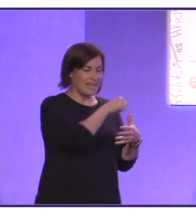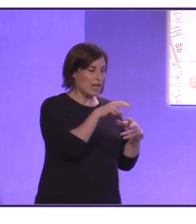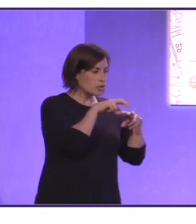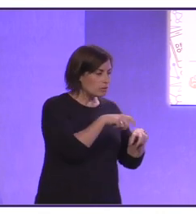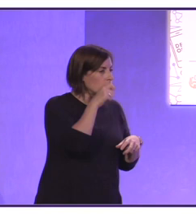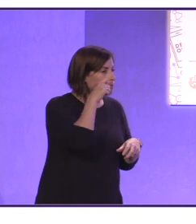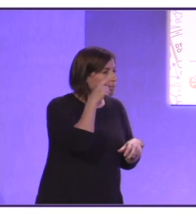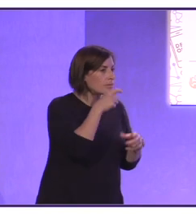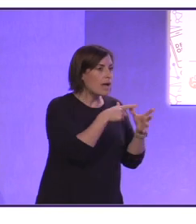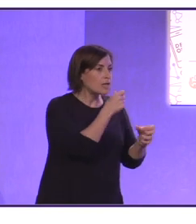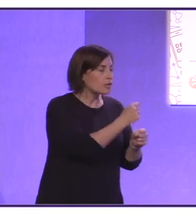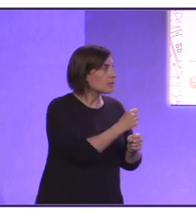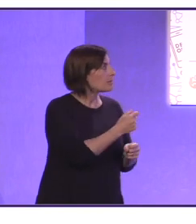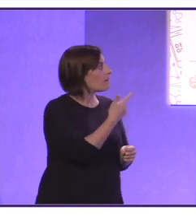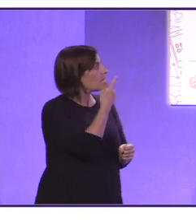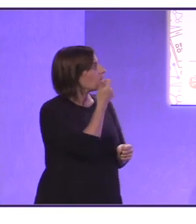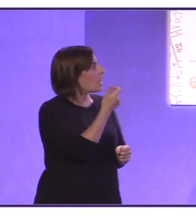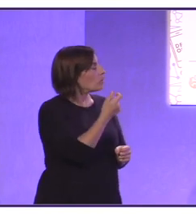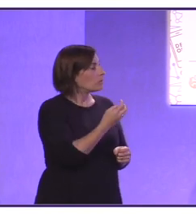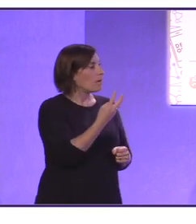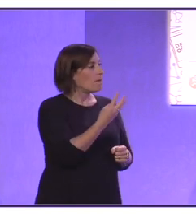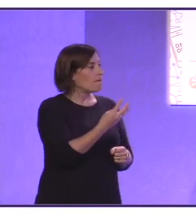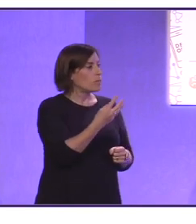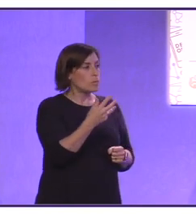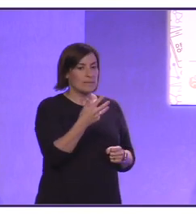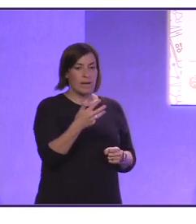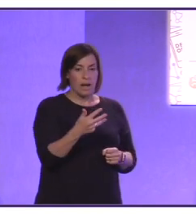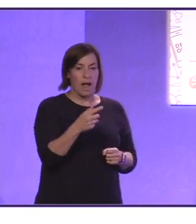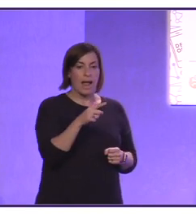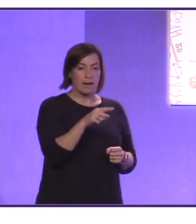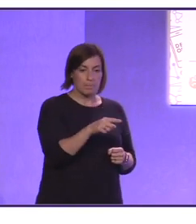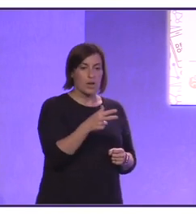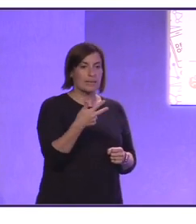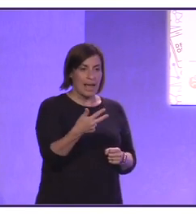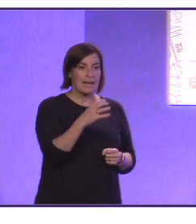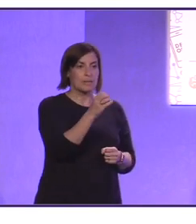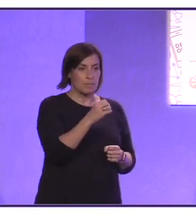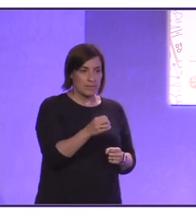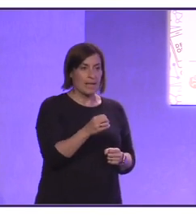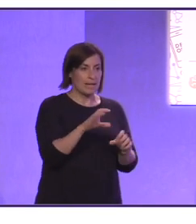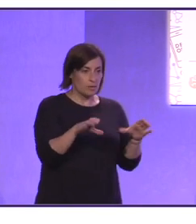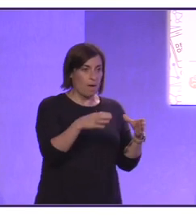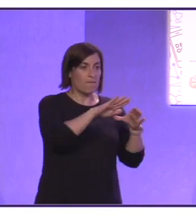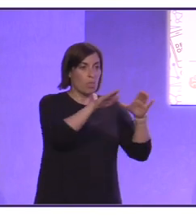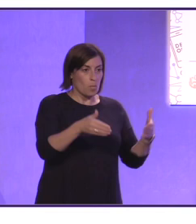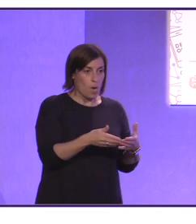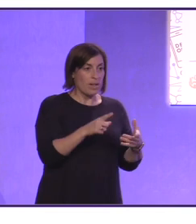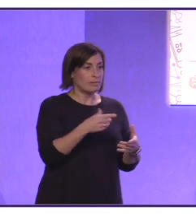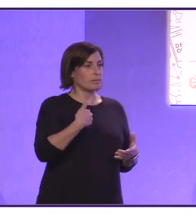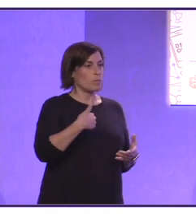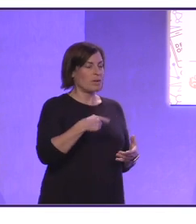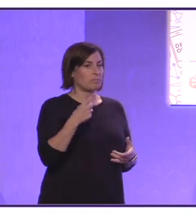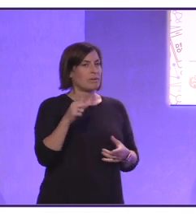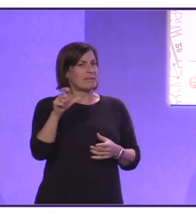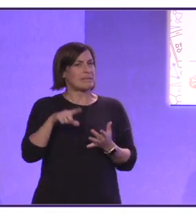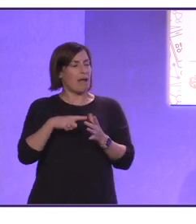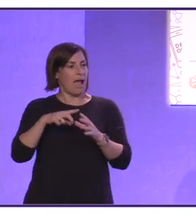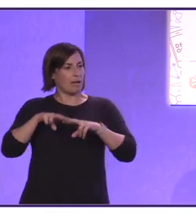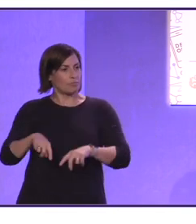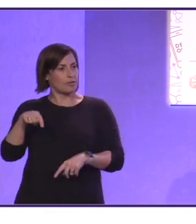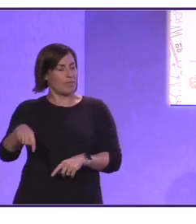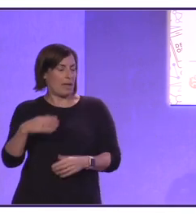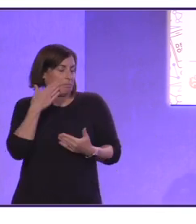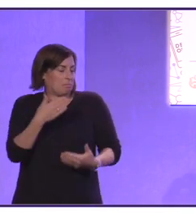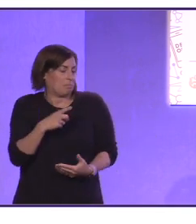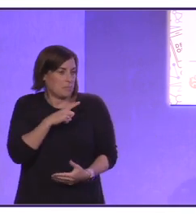that 49.8% of the world's population is female. I don't know why they were researching that, but they have that information and they shared it